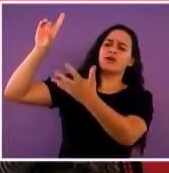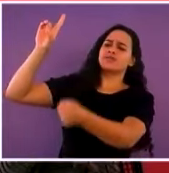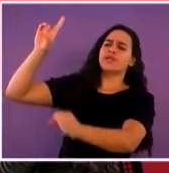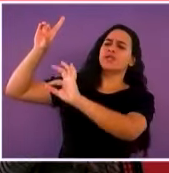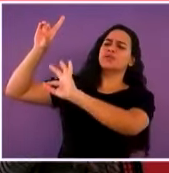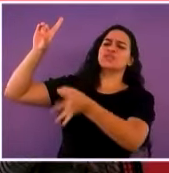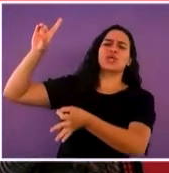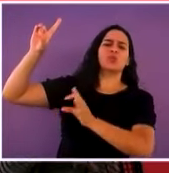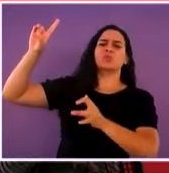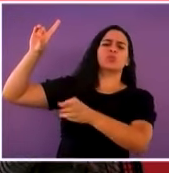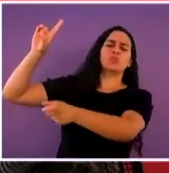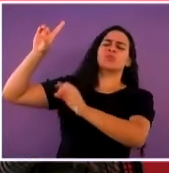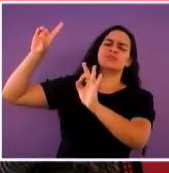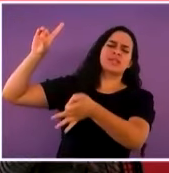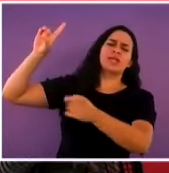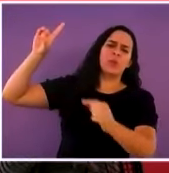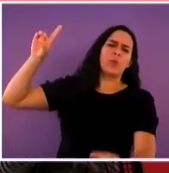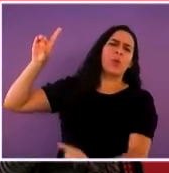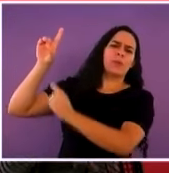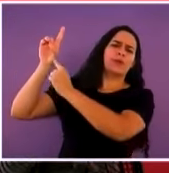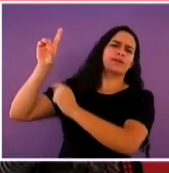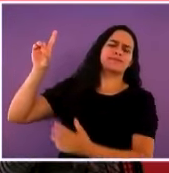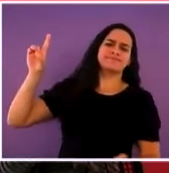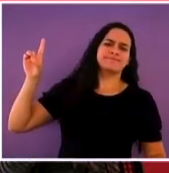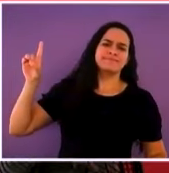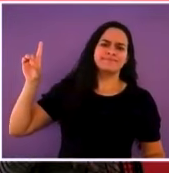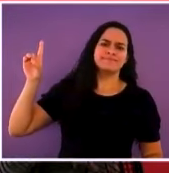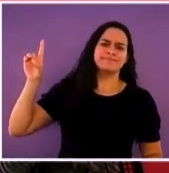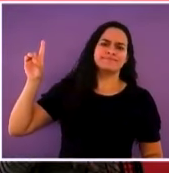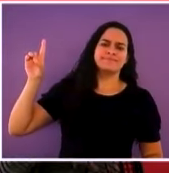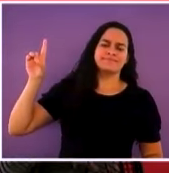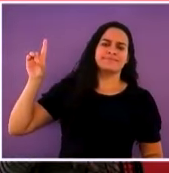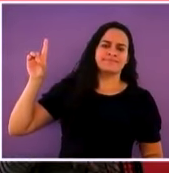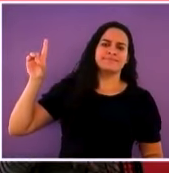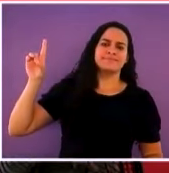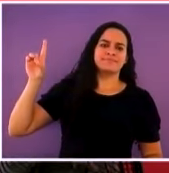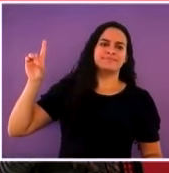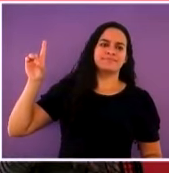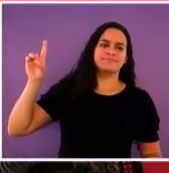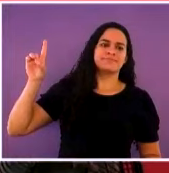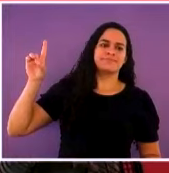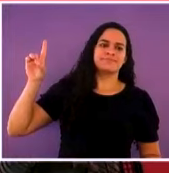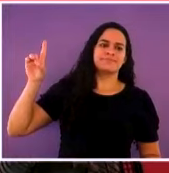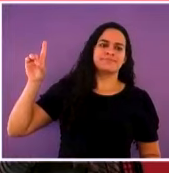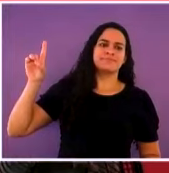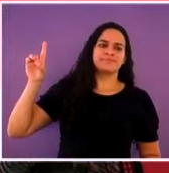biblical God he's talking about. No que ele está falando. It is this generic,